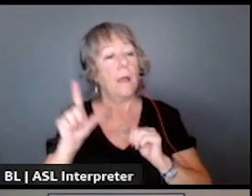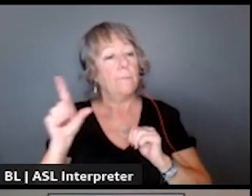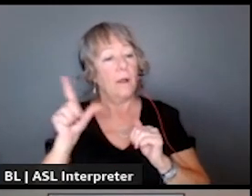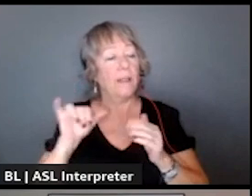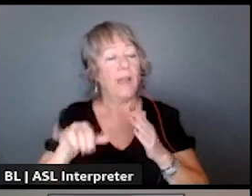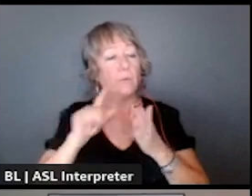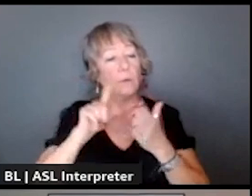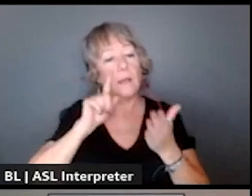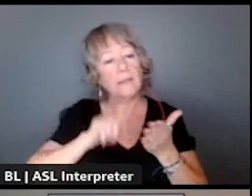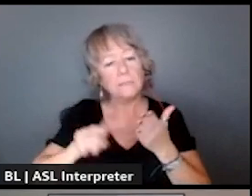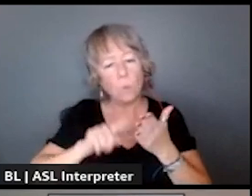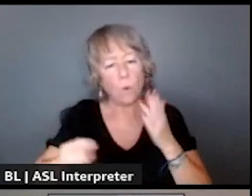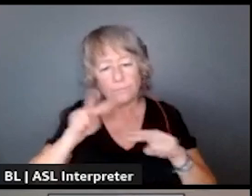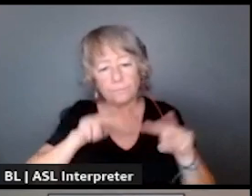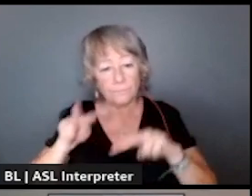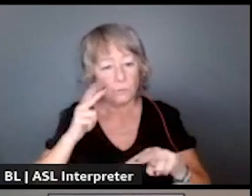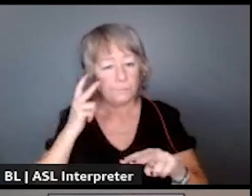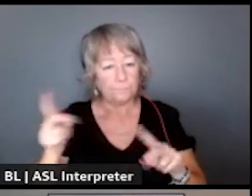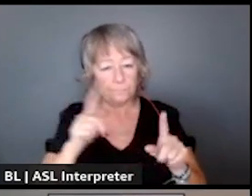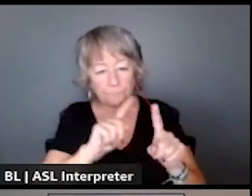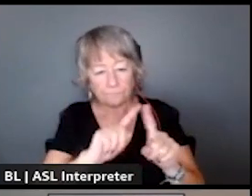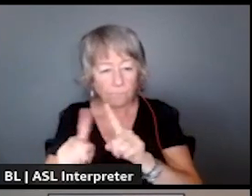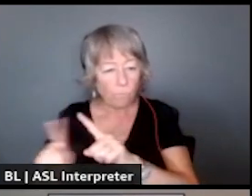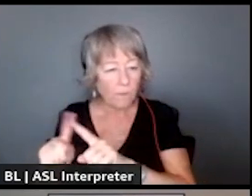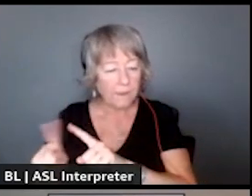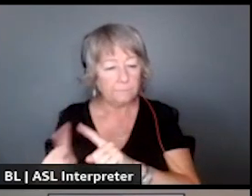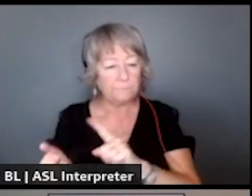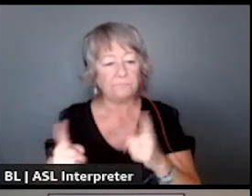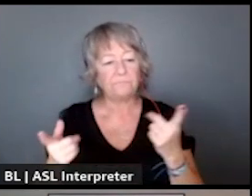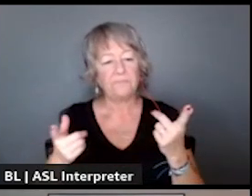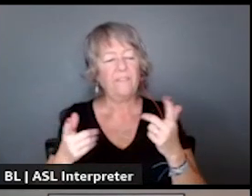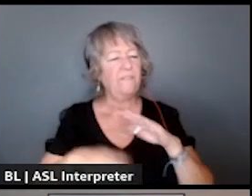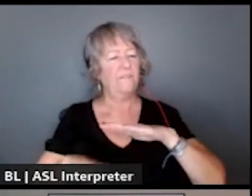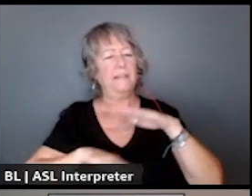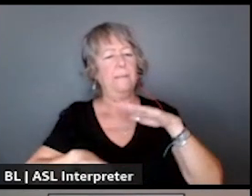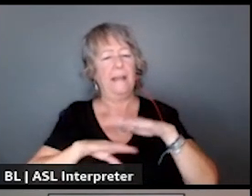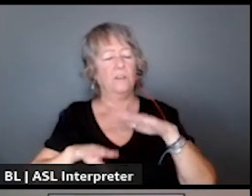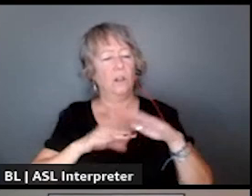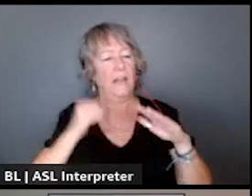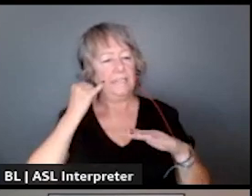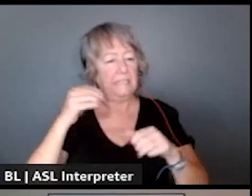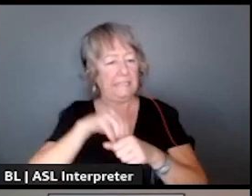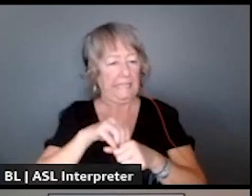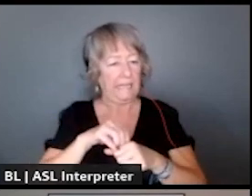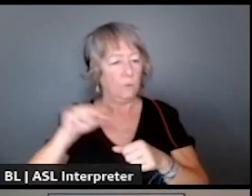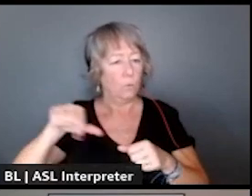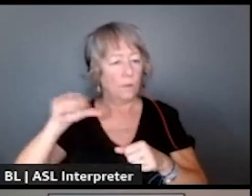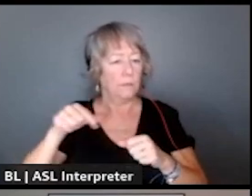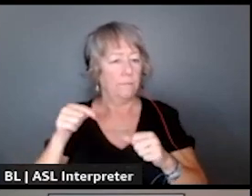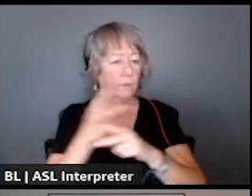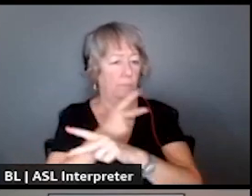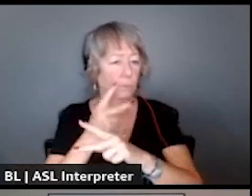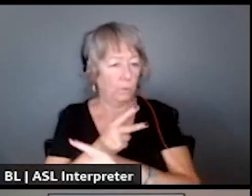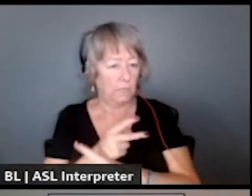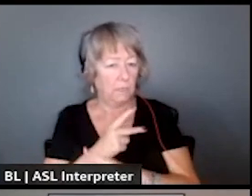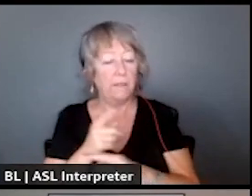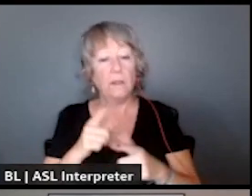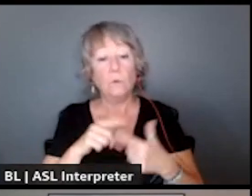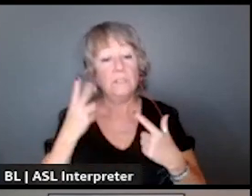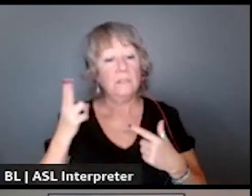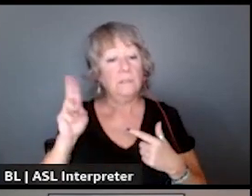there? Yeah, I think the Braket service essentially has its own SDK as well, which is Python based. It's available in other languages as